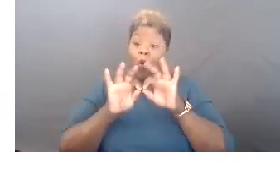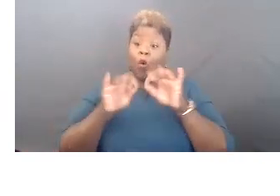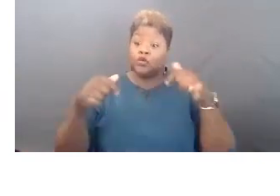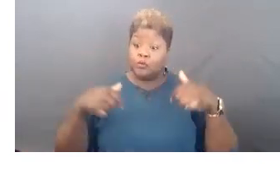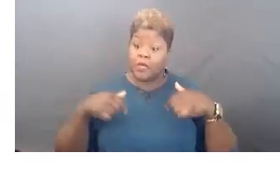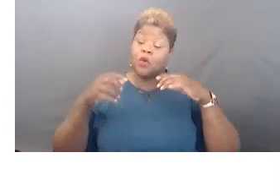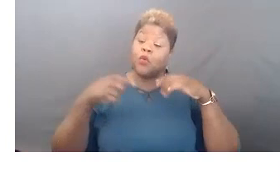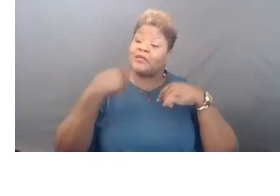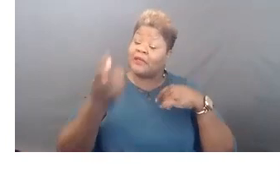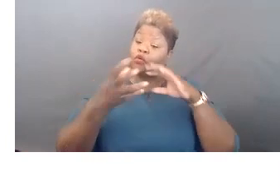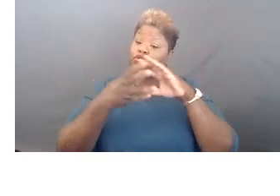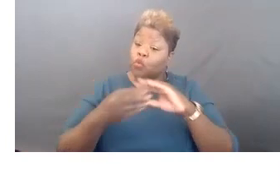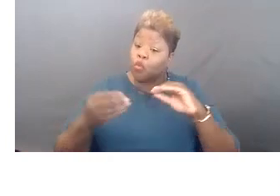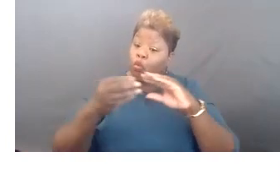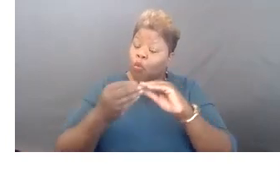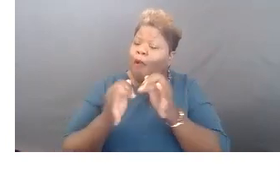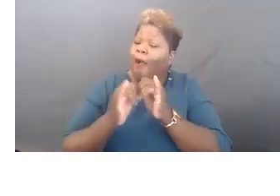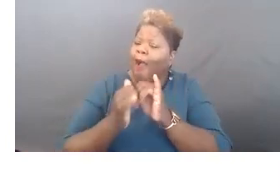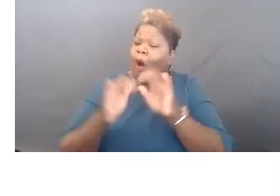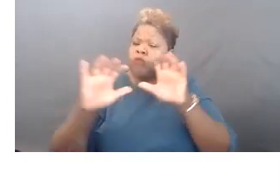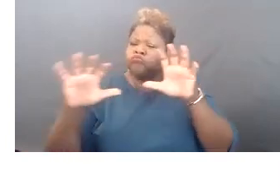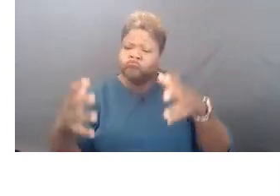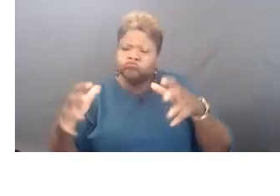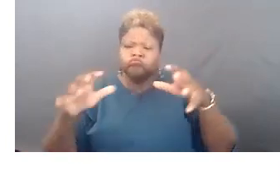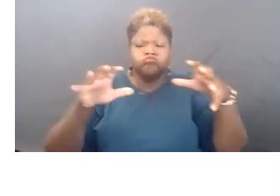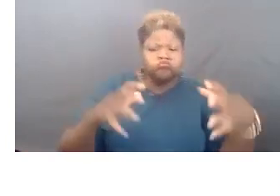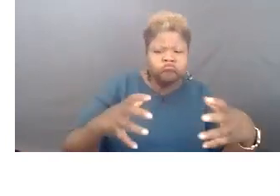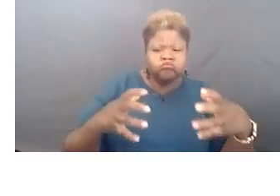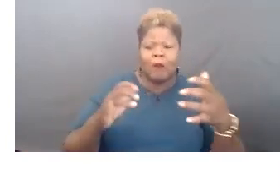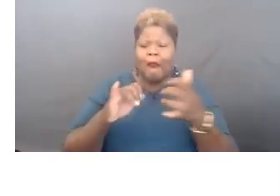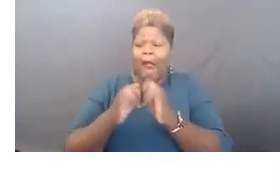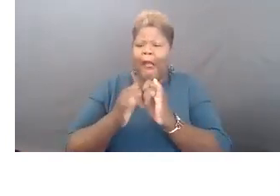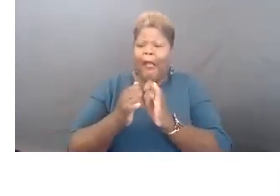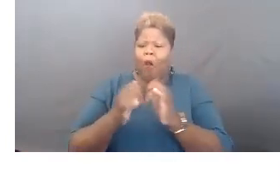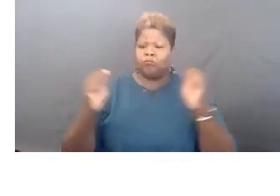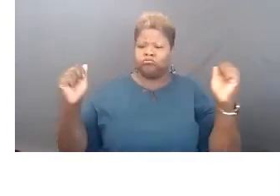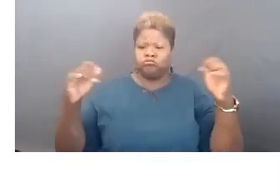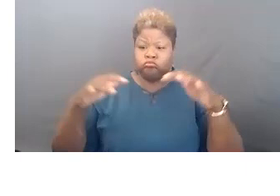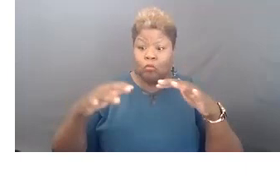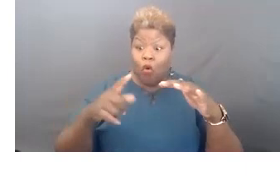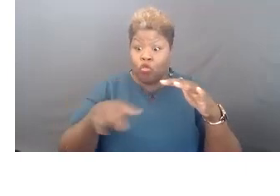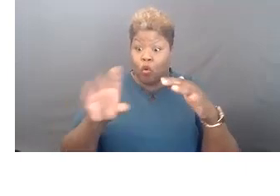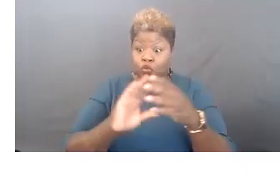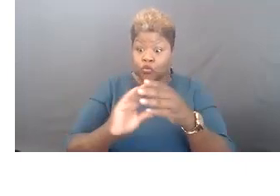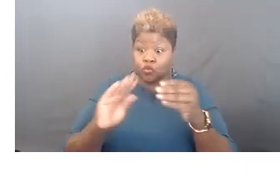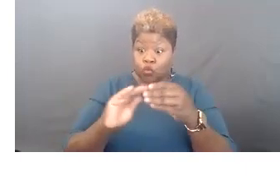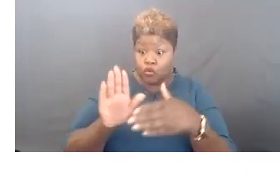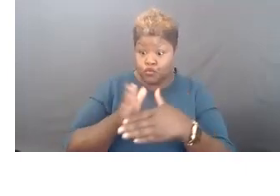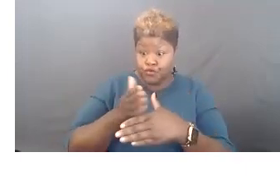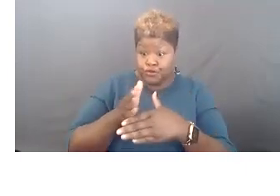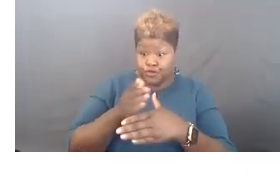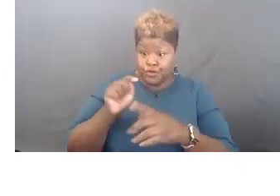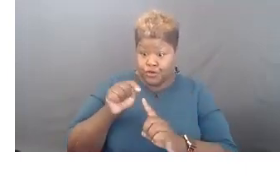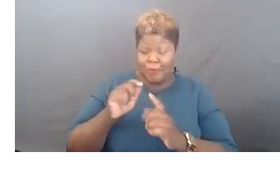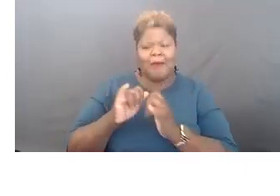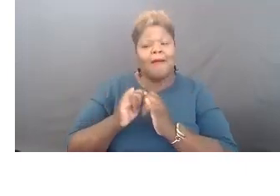about storytelling and how we get together and how we gather, and not only just those stories that are being told, but how we